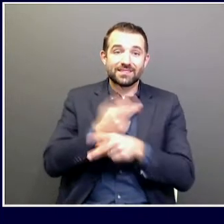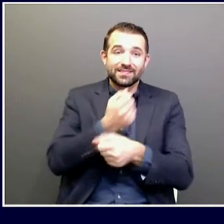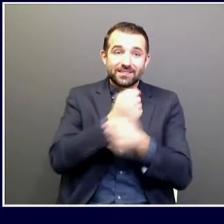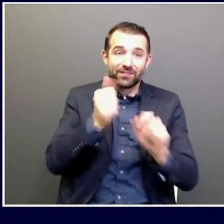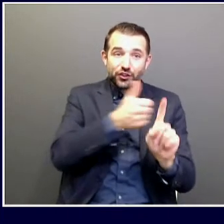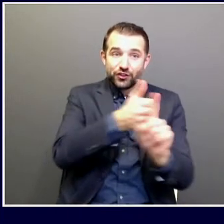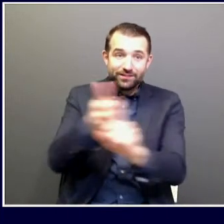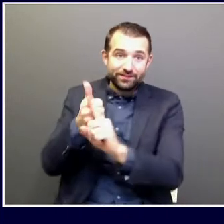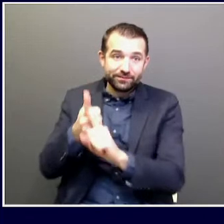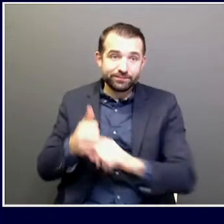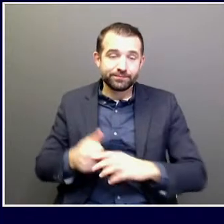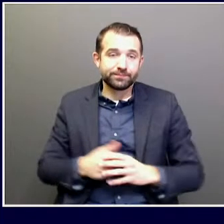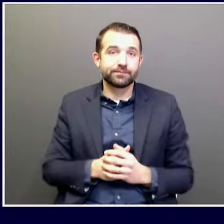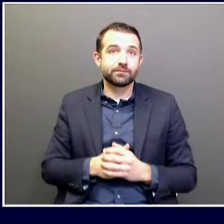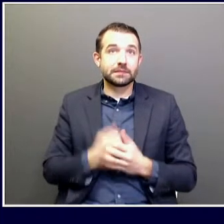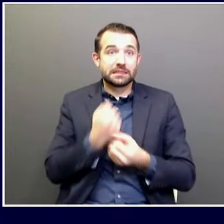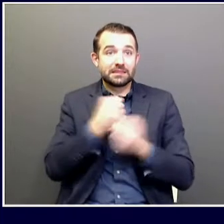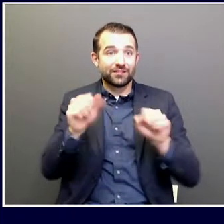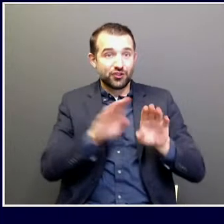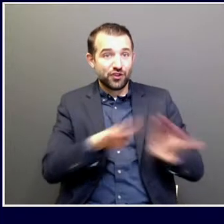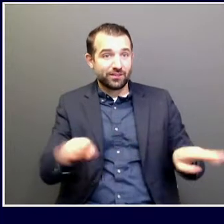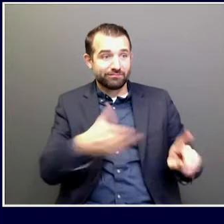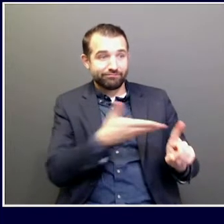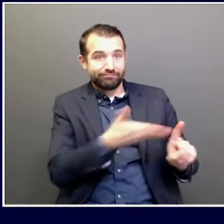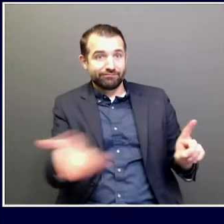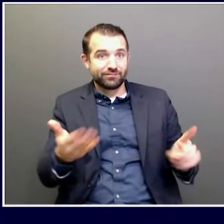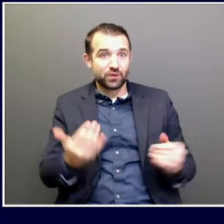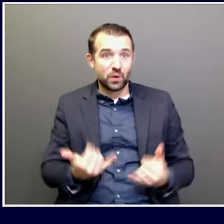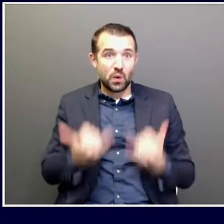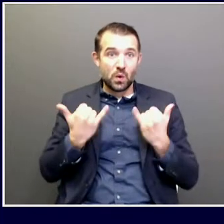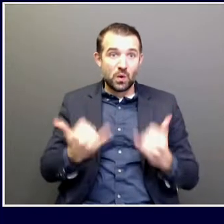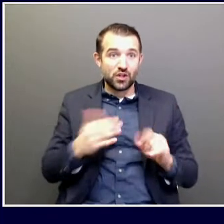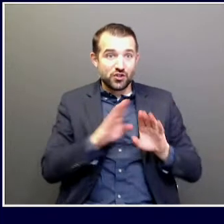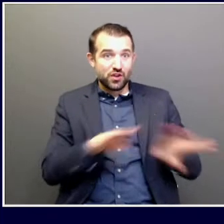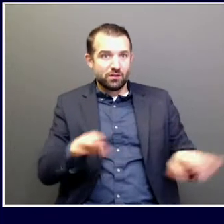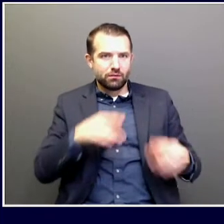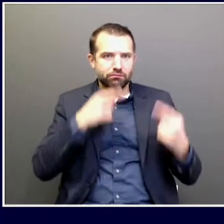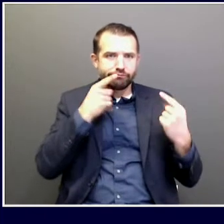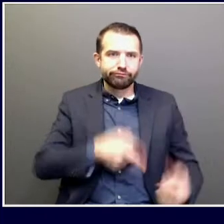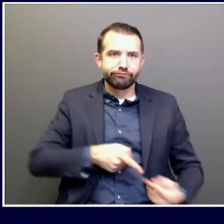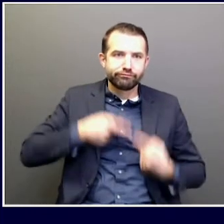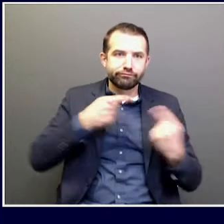lives in our hospitals today. Thank you.